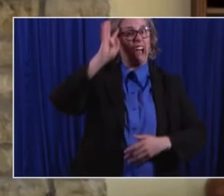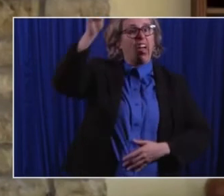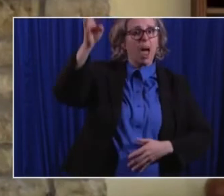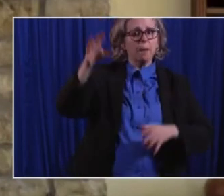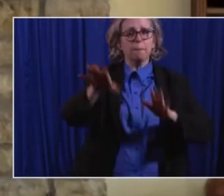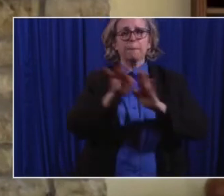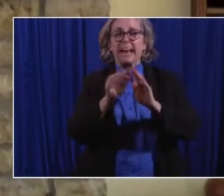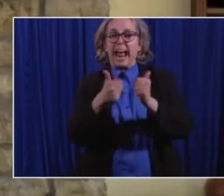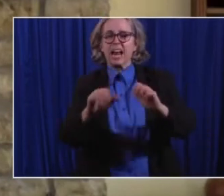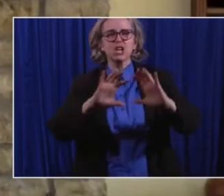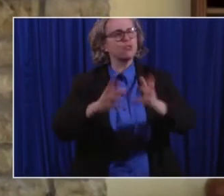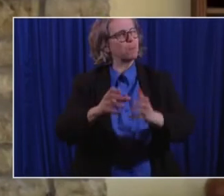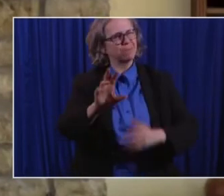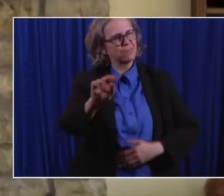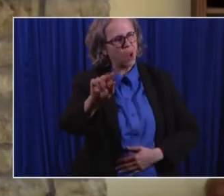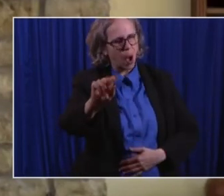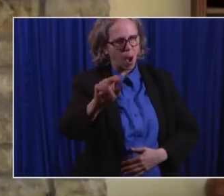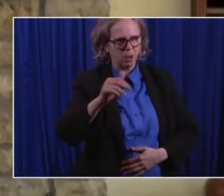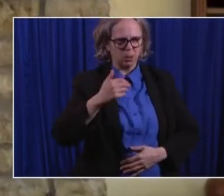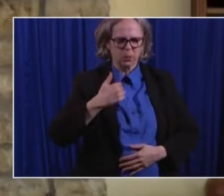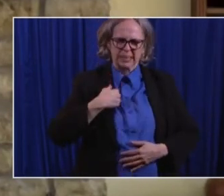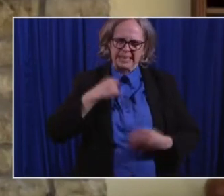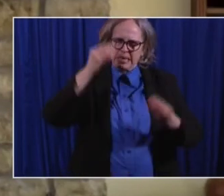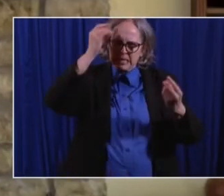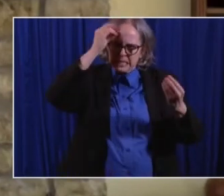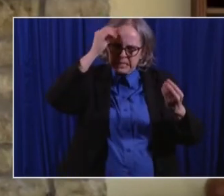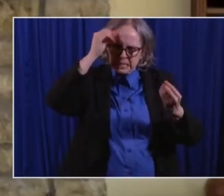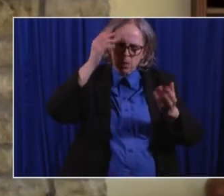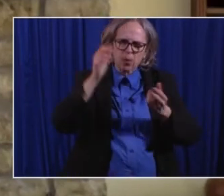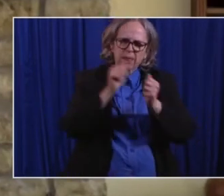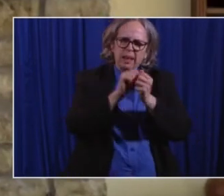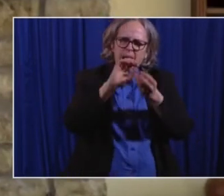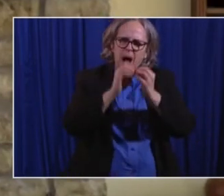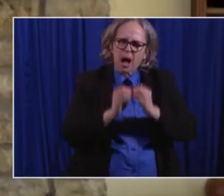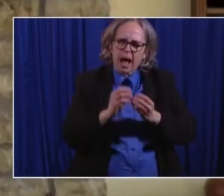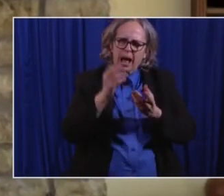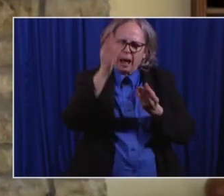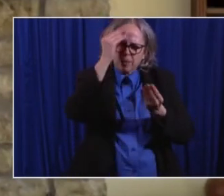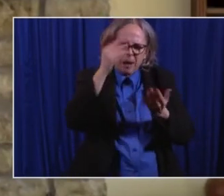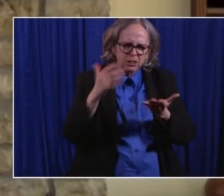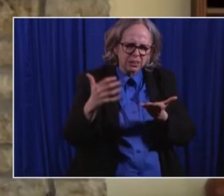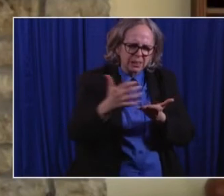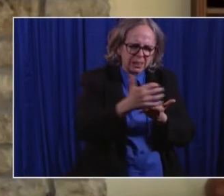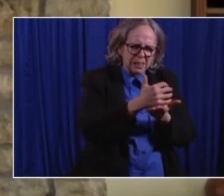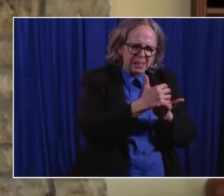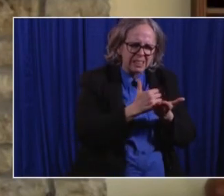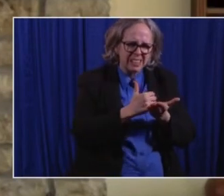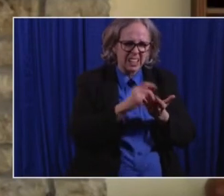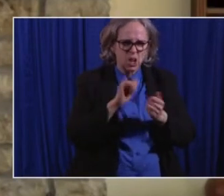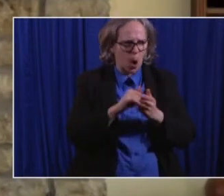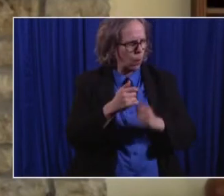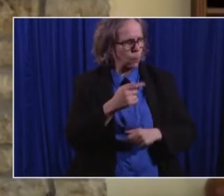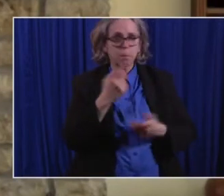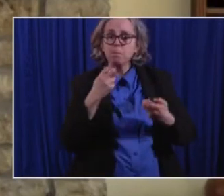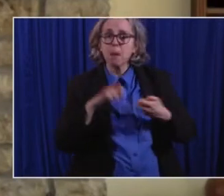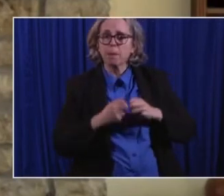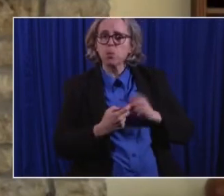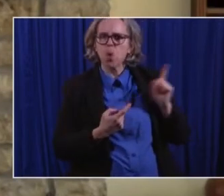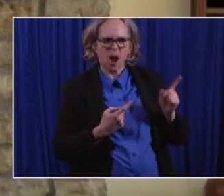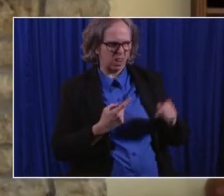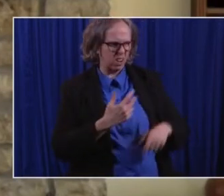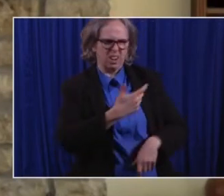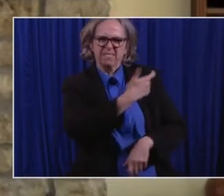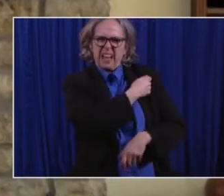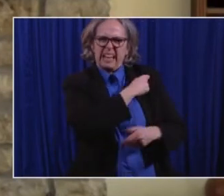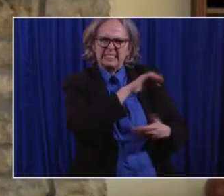and that is that the vaccine is scarce, and it's going to remain scarce for a while. And as